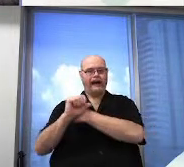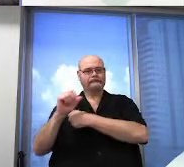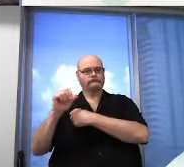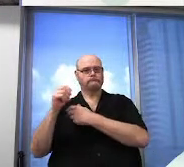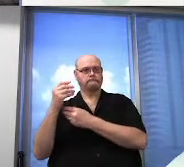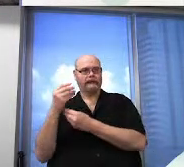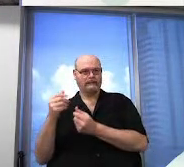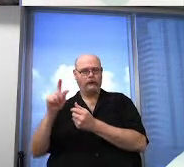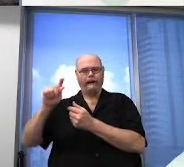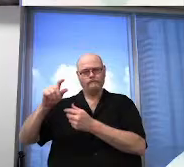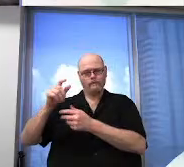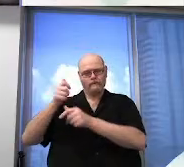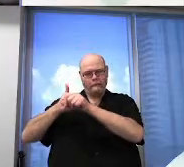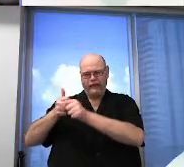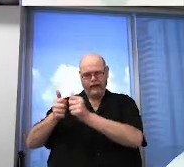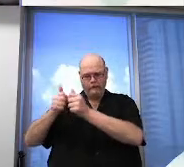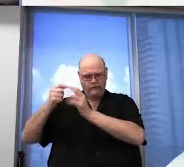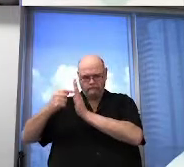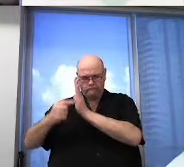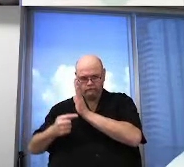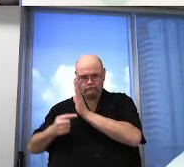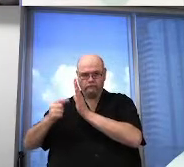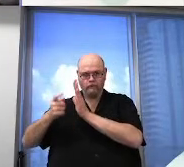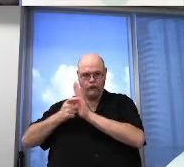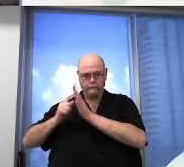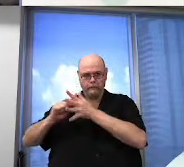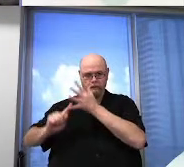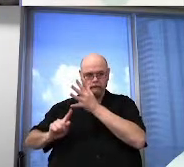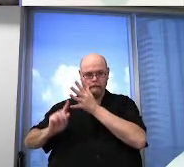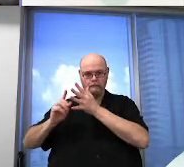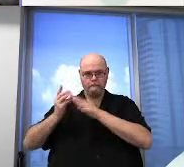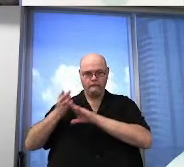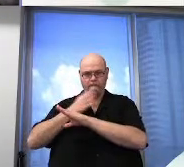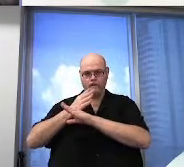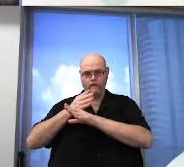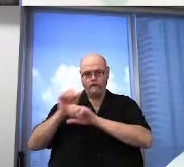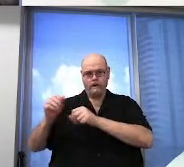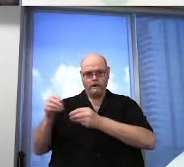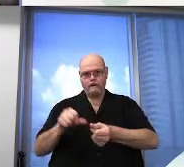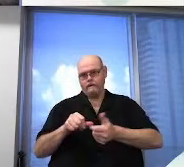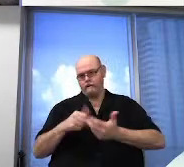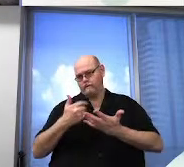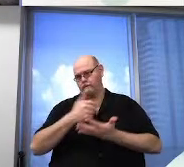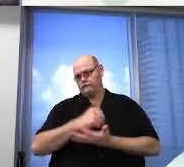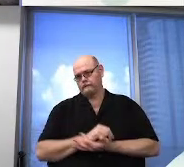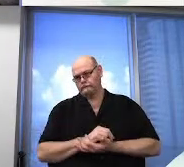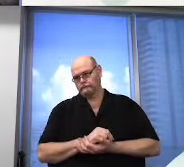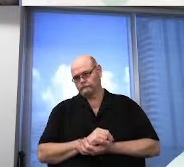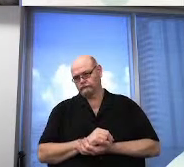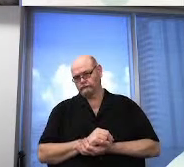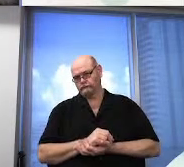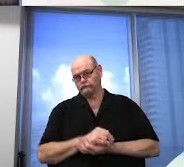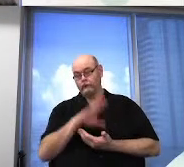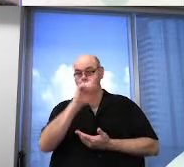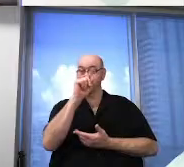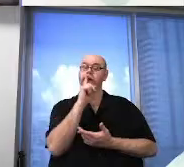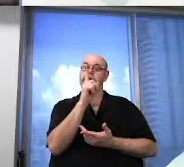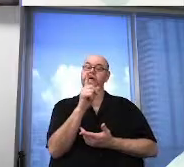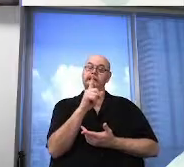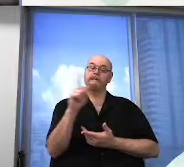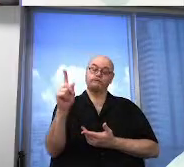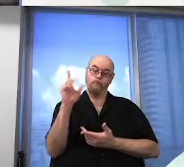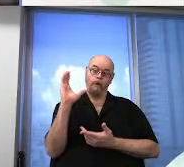mitigation portion of the grant. But I don't have that number right top of mind, and we can follow up on it if I may when we discuss.